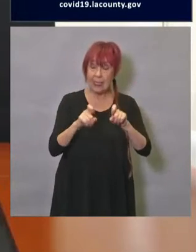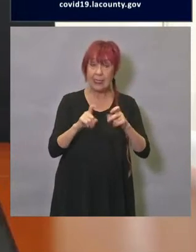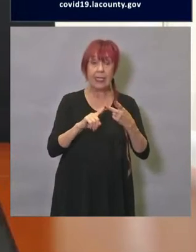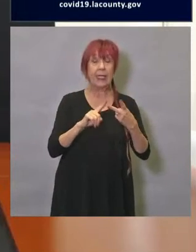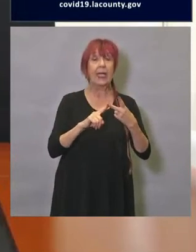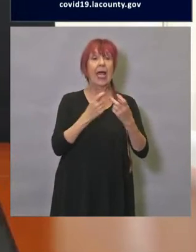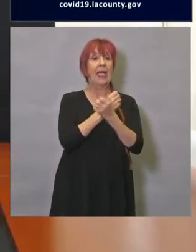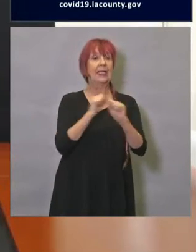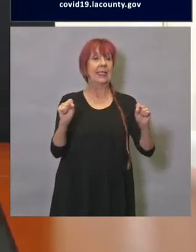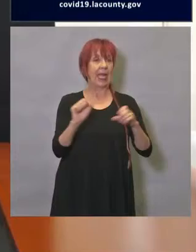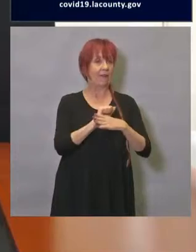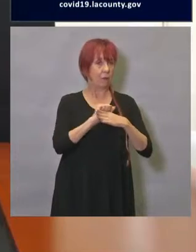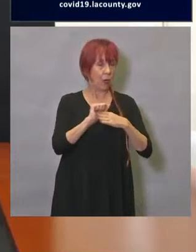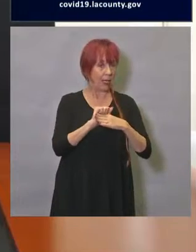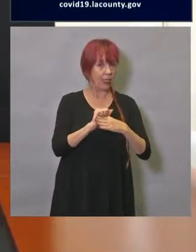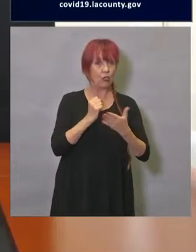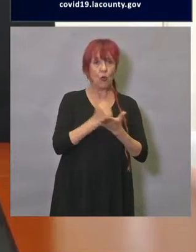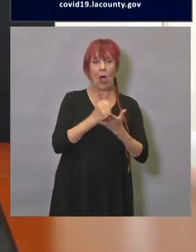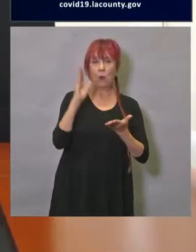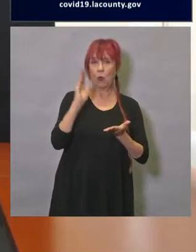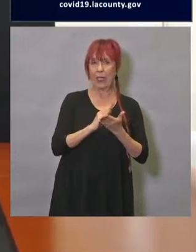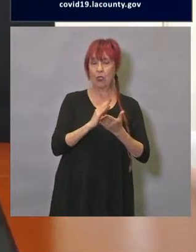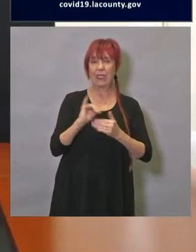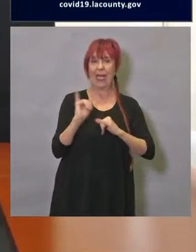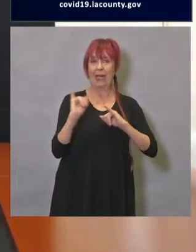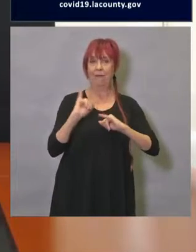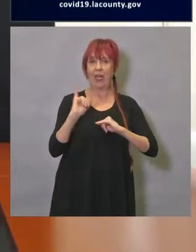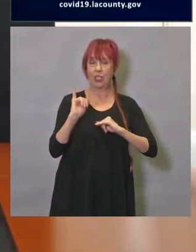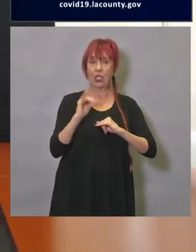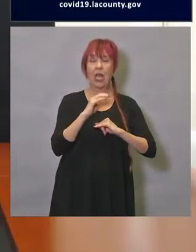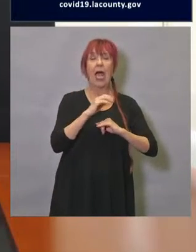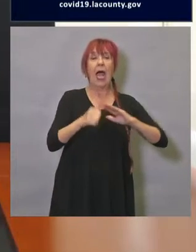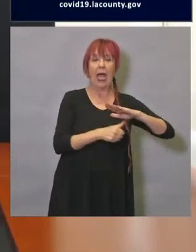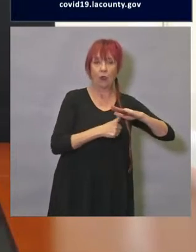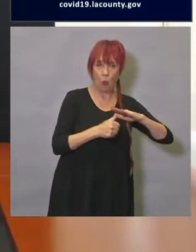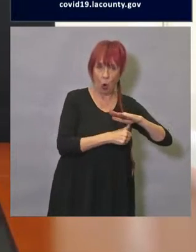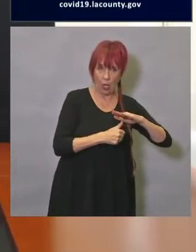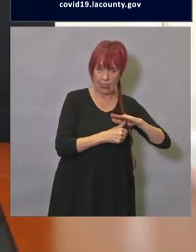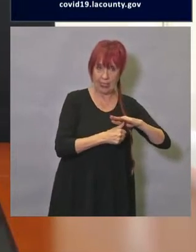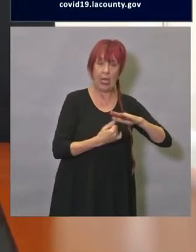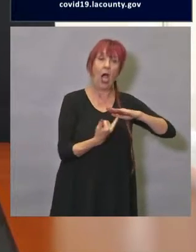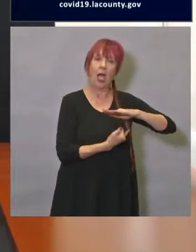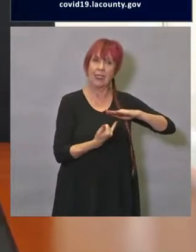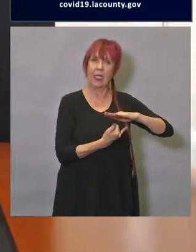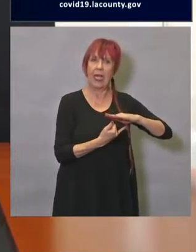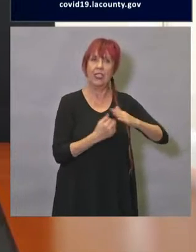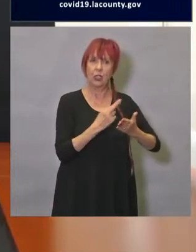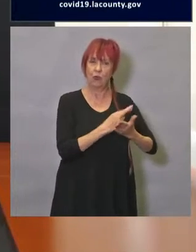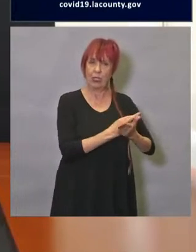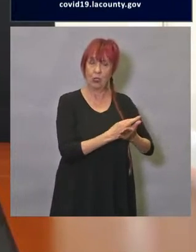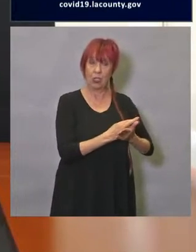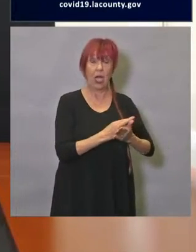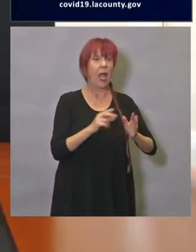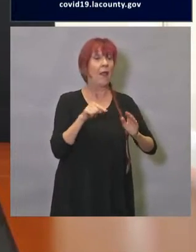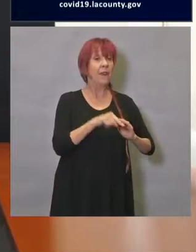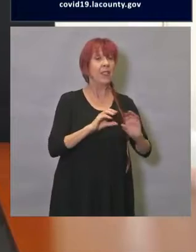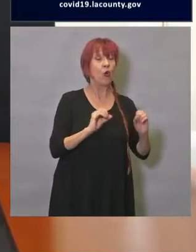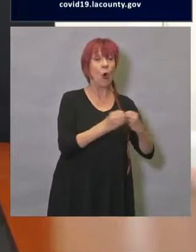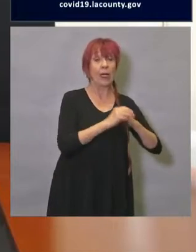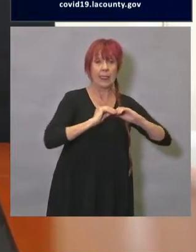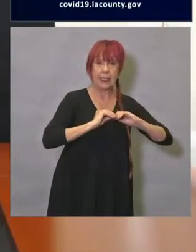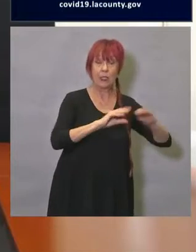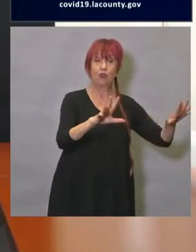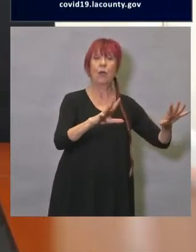safe practices to help reduce infection, and quarantine and isolation resources. The organization distributes materials